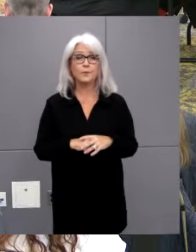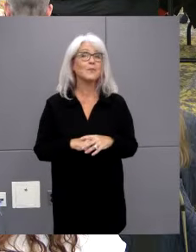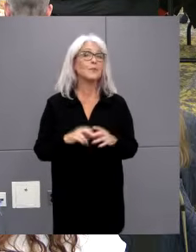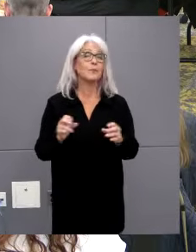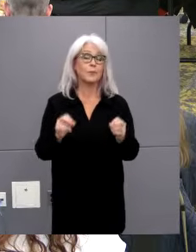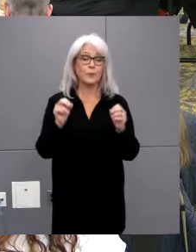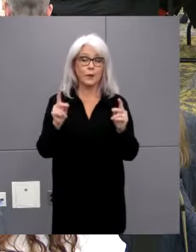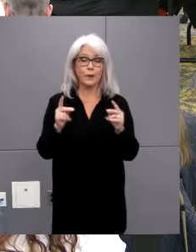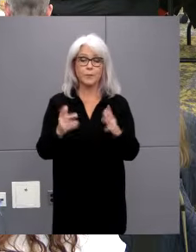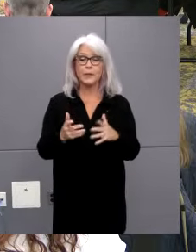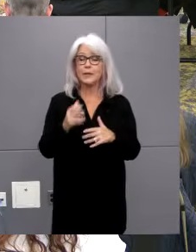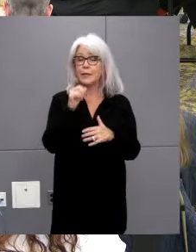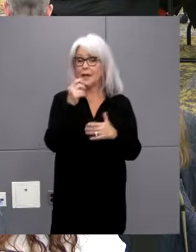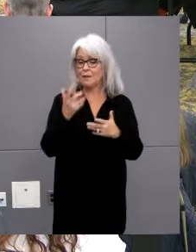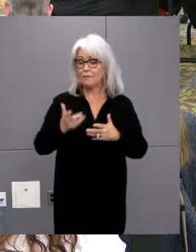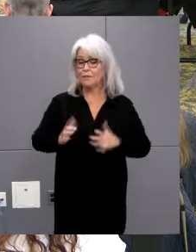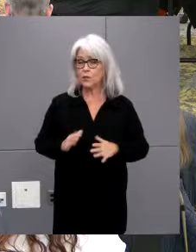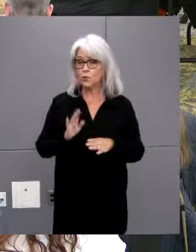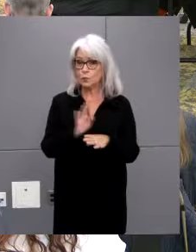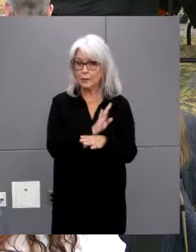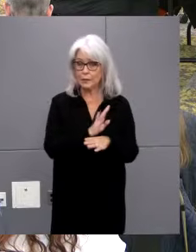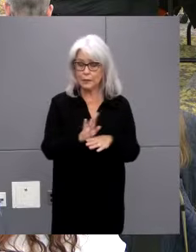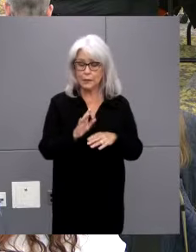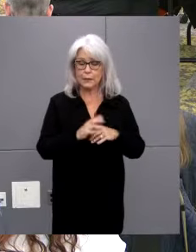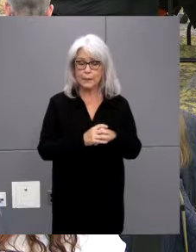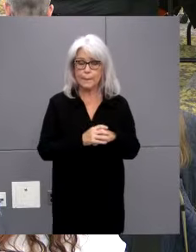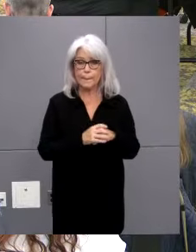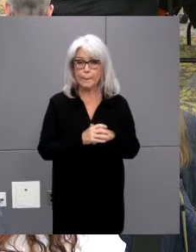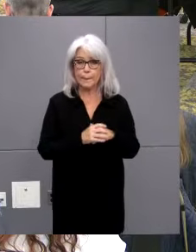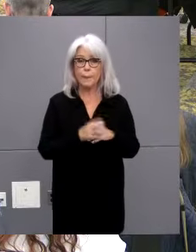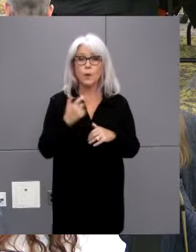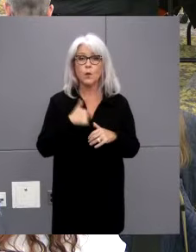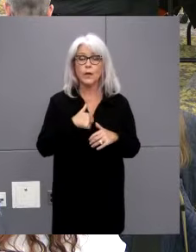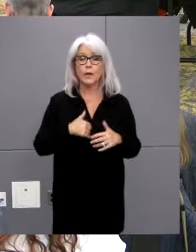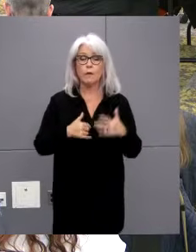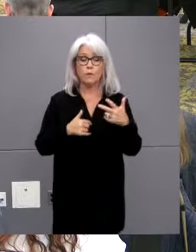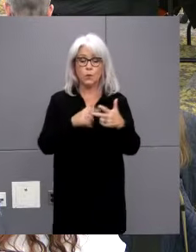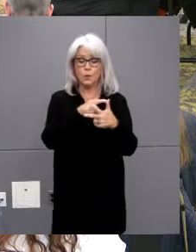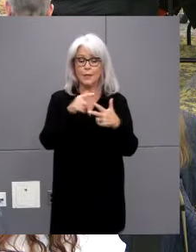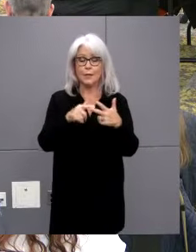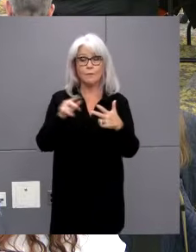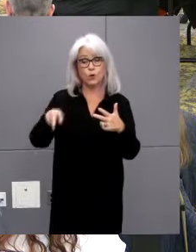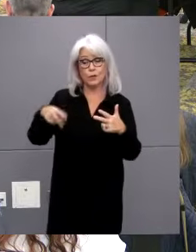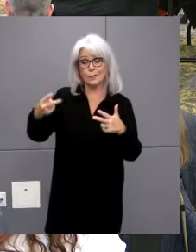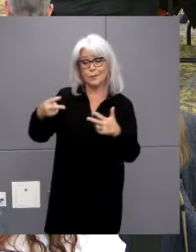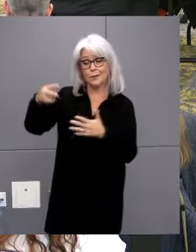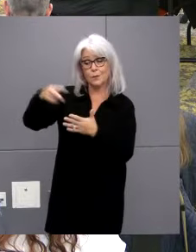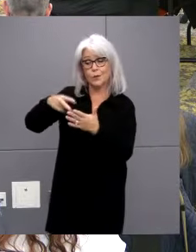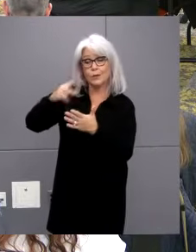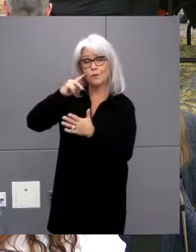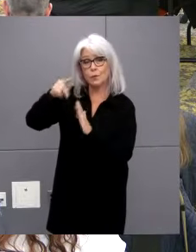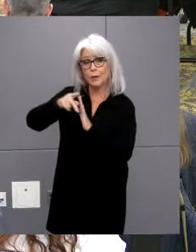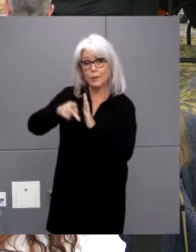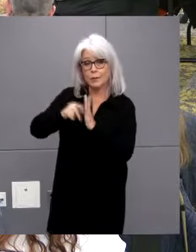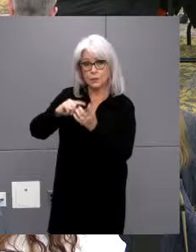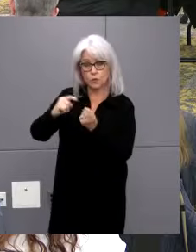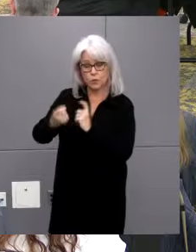Okay, unfinished business. We've got 3 second readings of policy